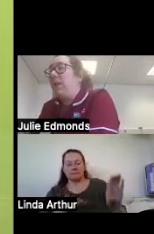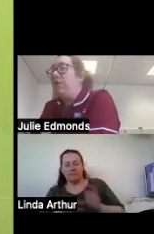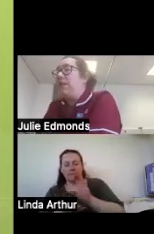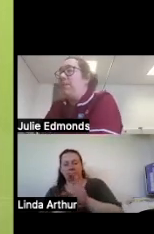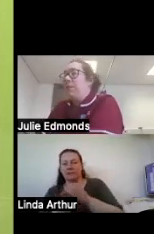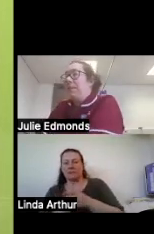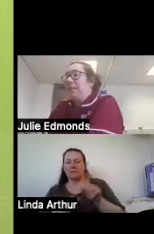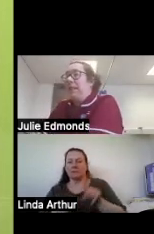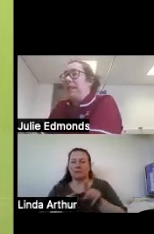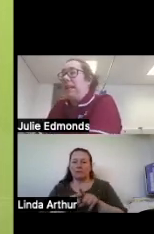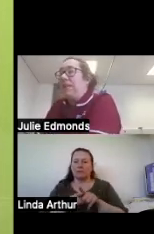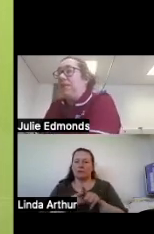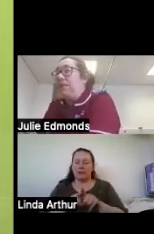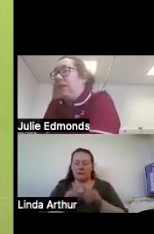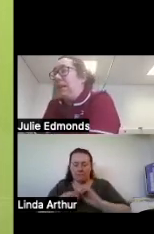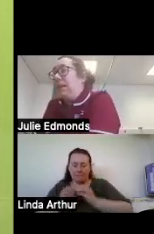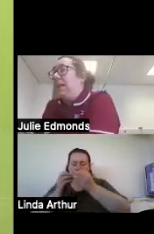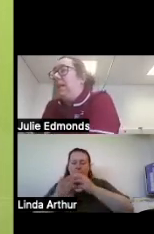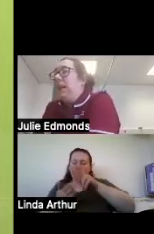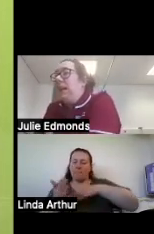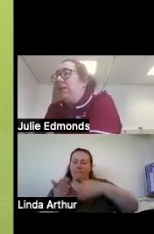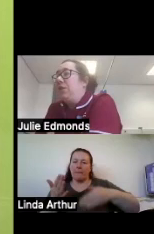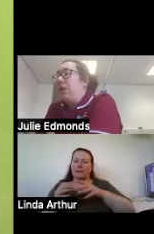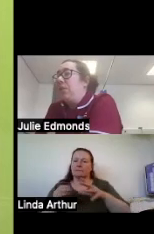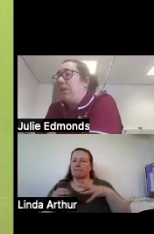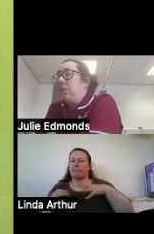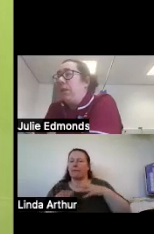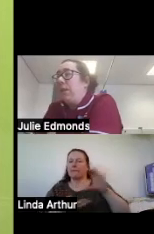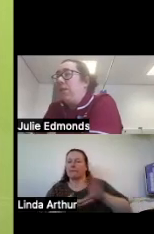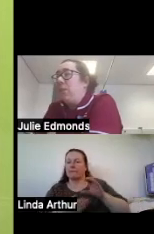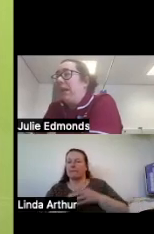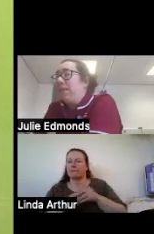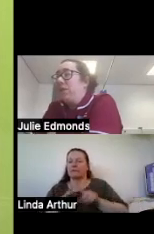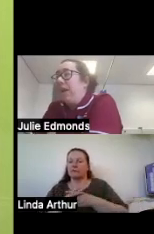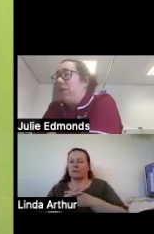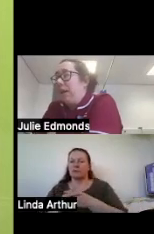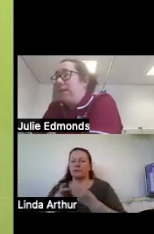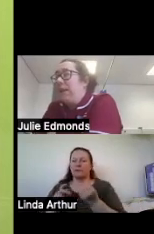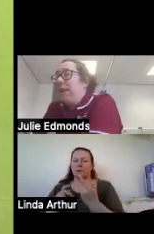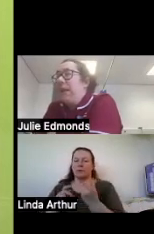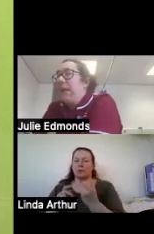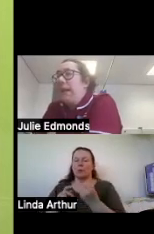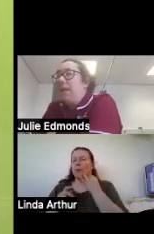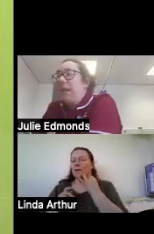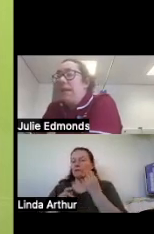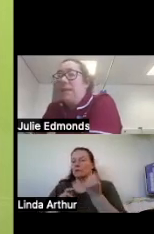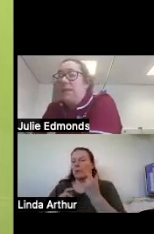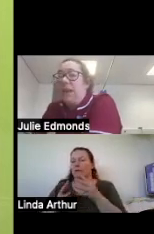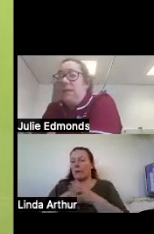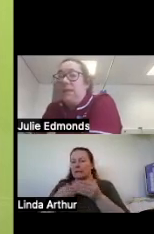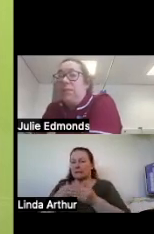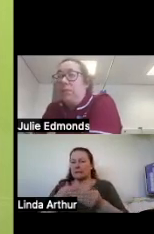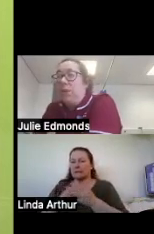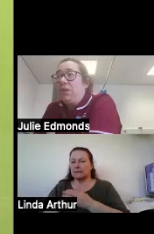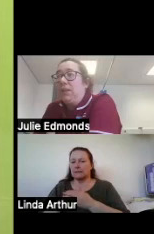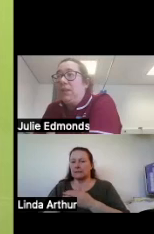We are trying to put a business case together for funding. You start with 12 weekly for 12 weeks. It is as